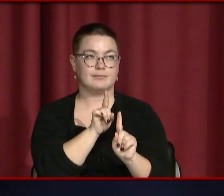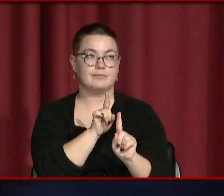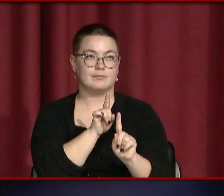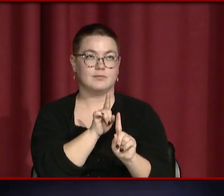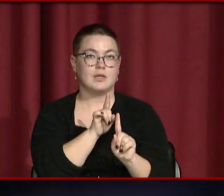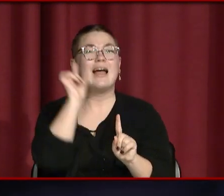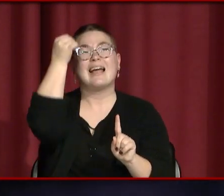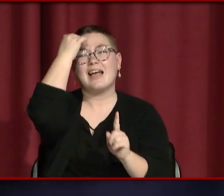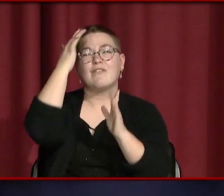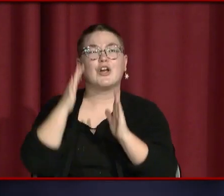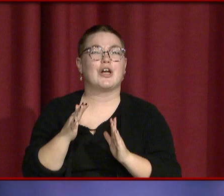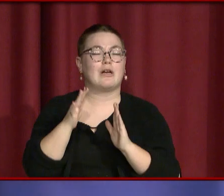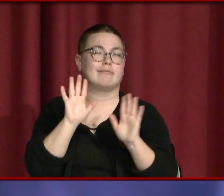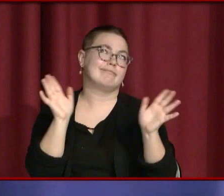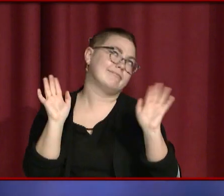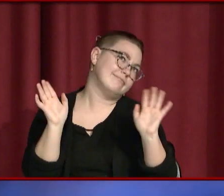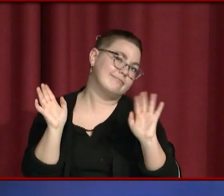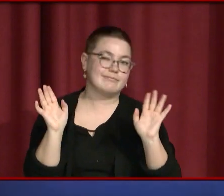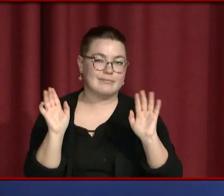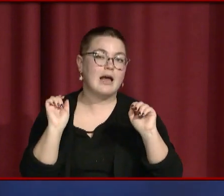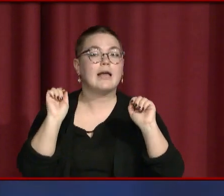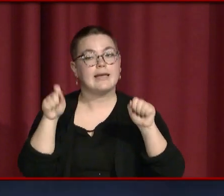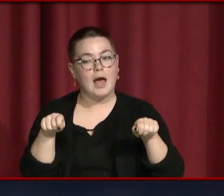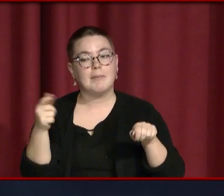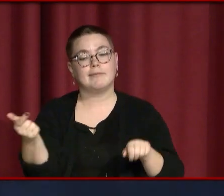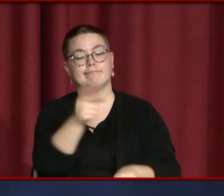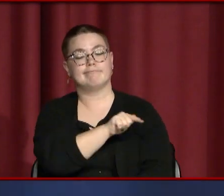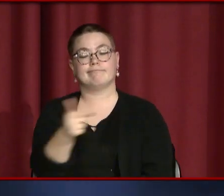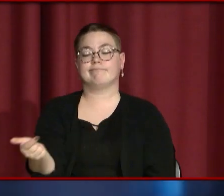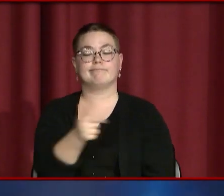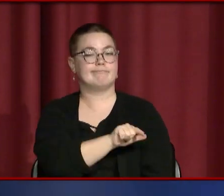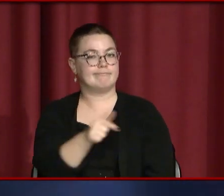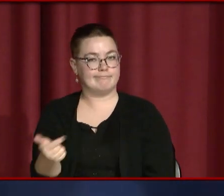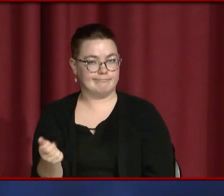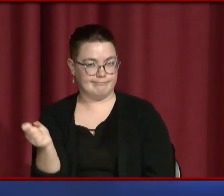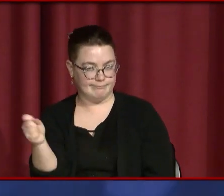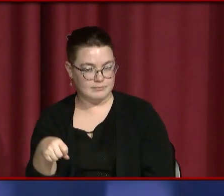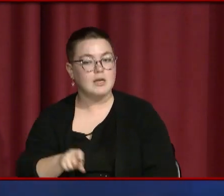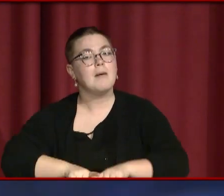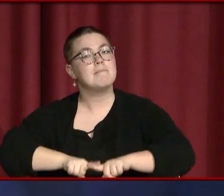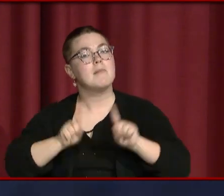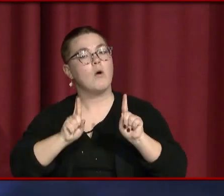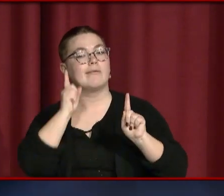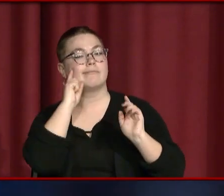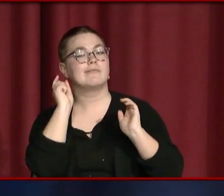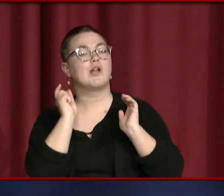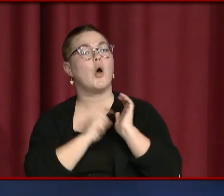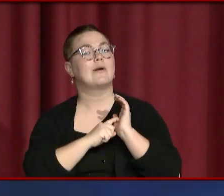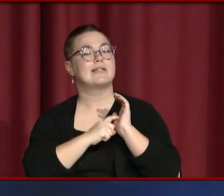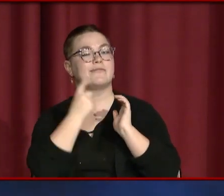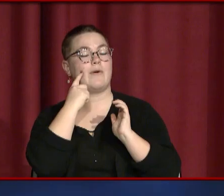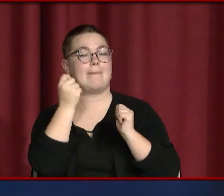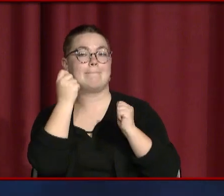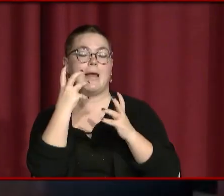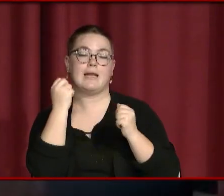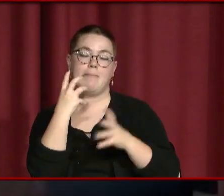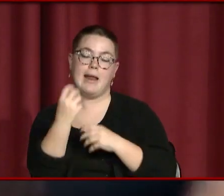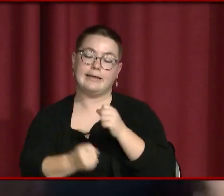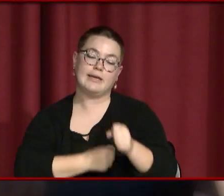about the governorship because that can go back and forth, Republican and Democrat. But what we see over the last several decades is that